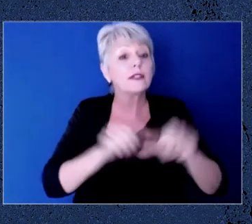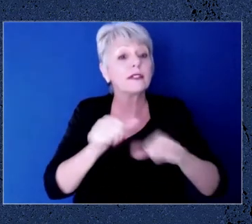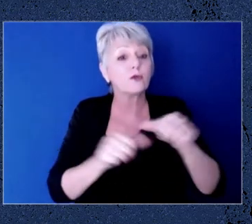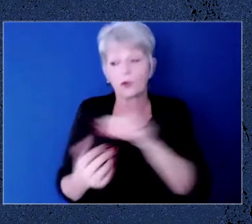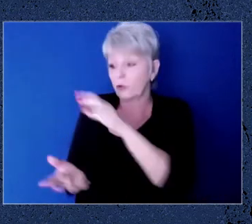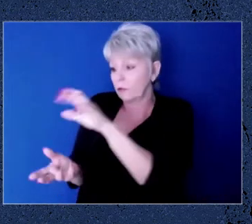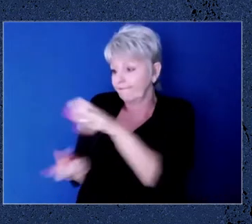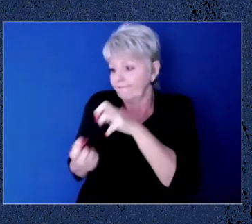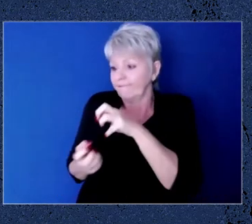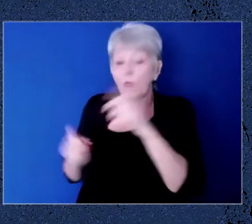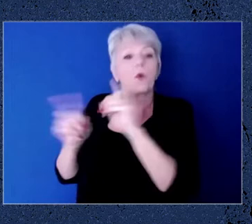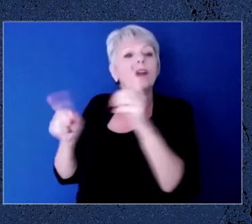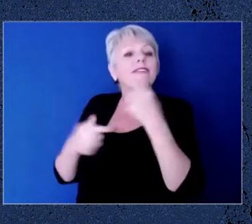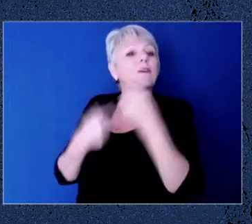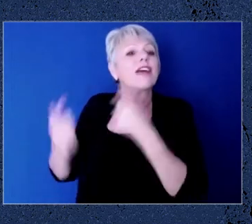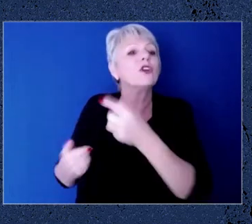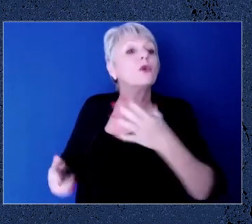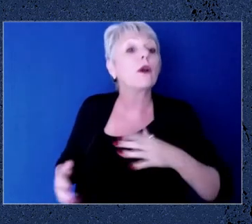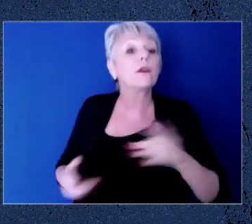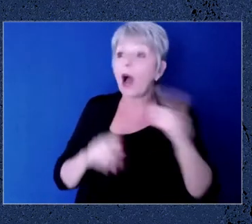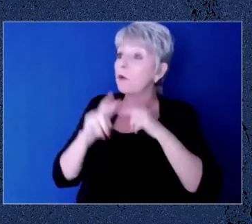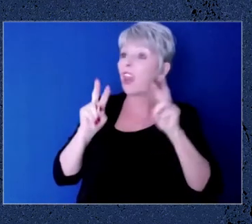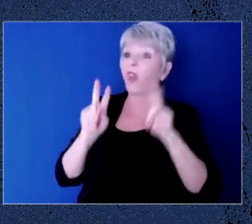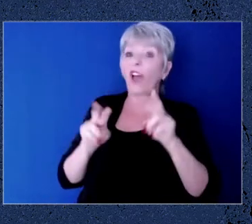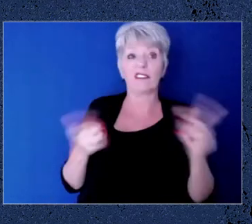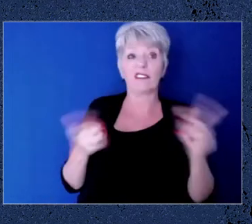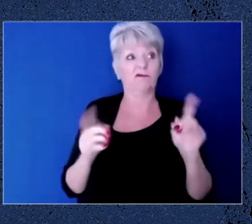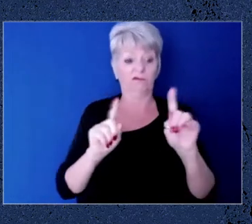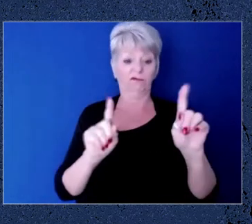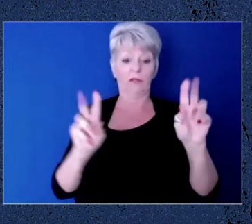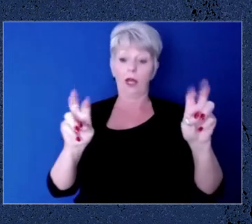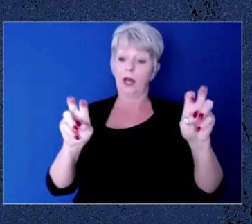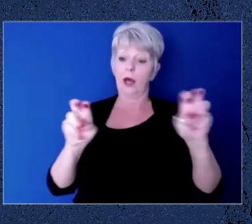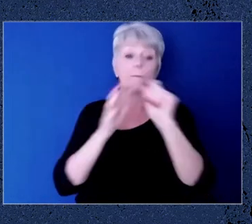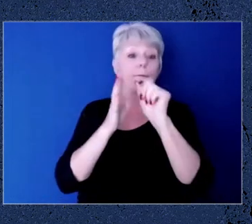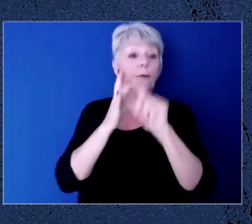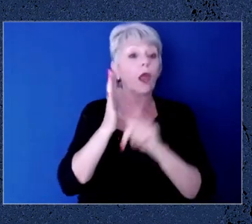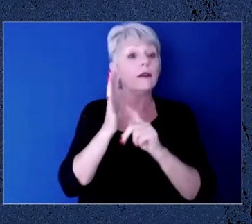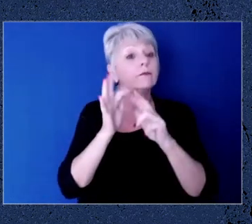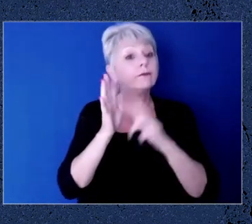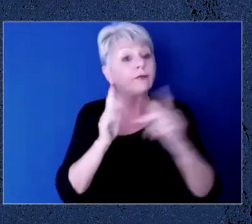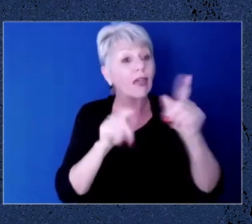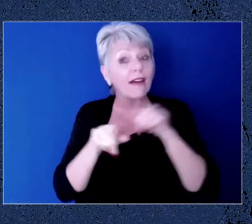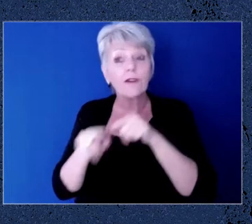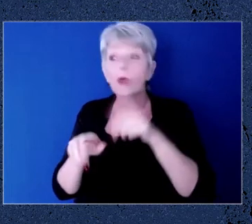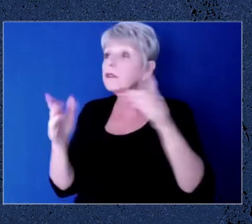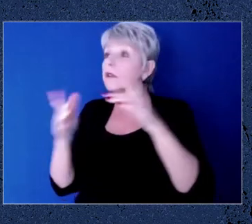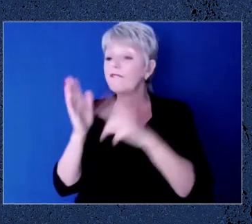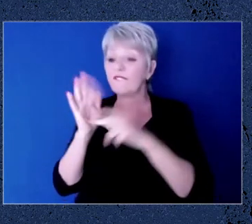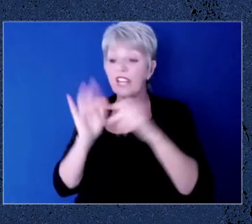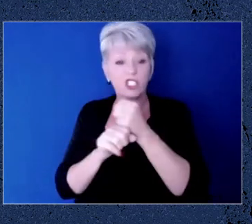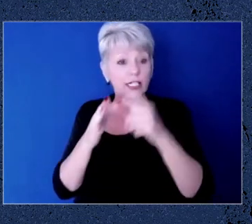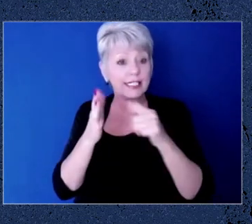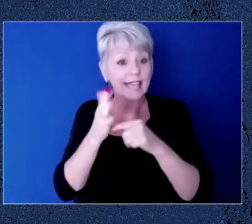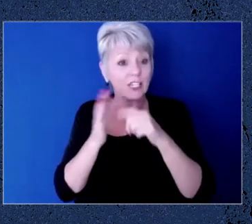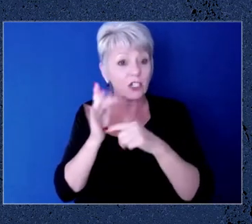of information you want. So I'll look at pollen, which is a reflection of vegetation. And I'll look at things like charcoal, which is a reflection of fire.